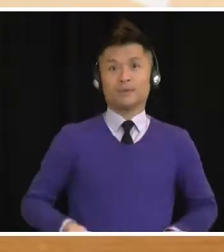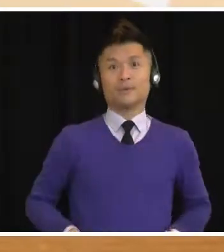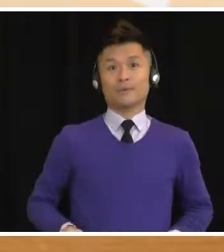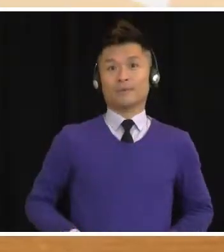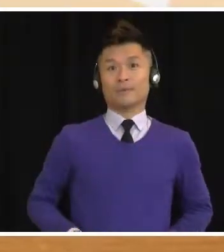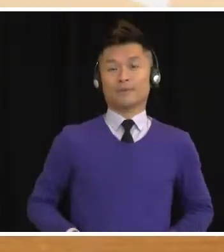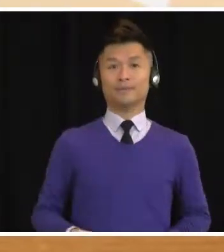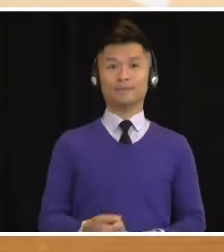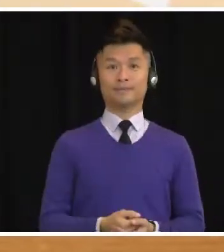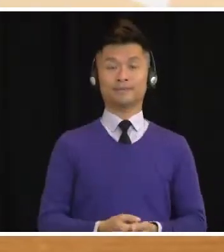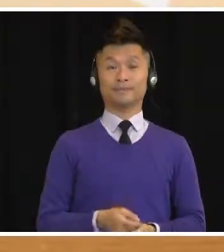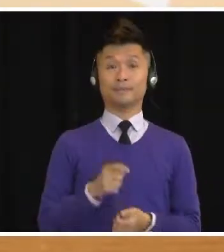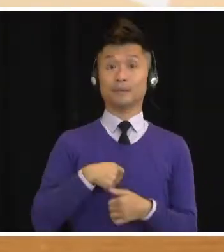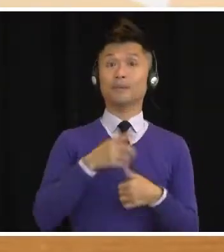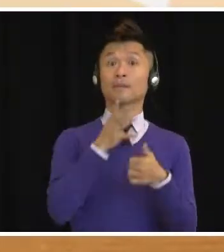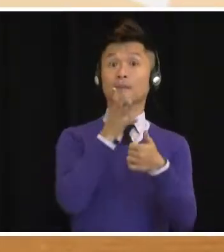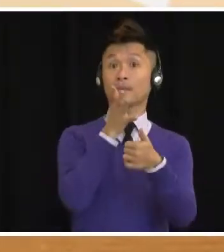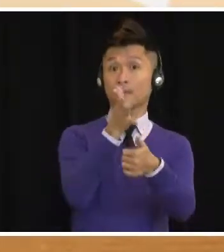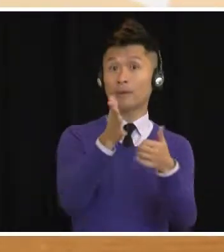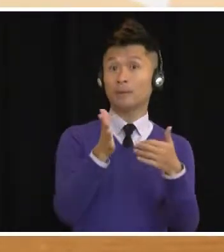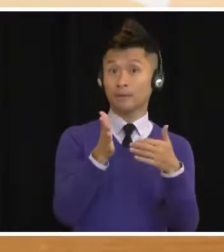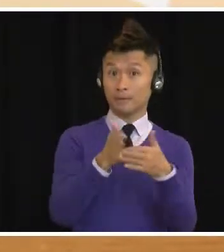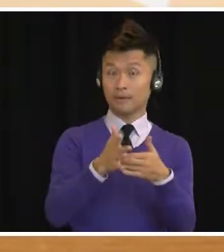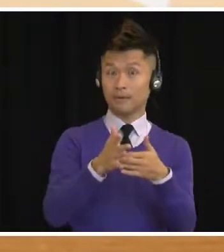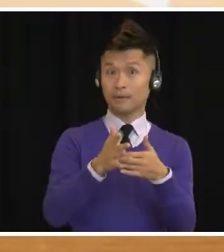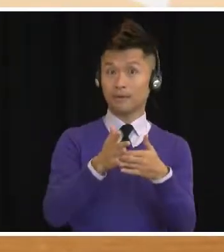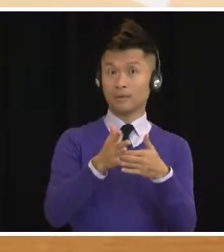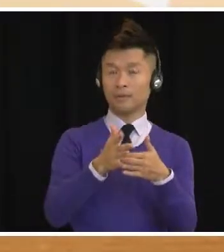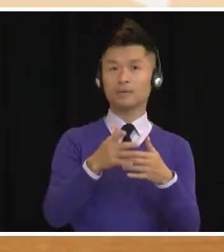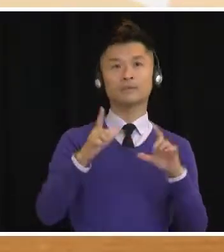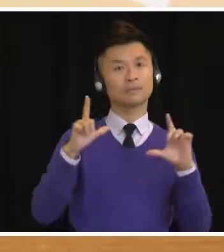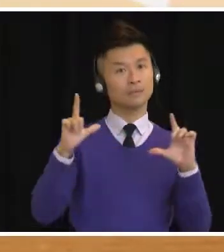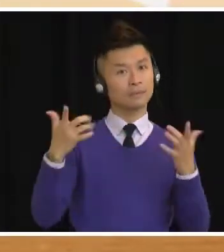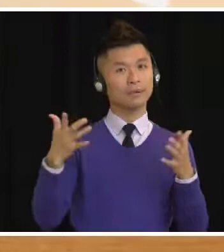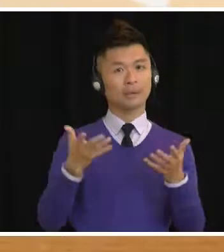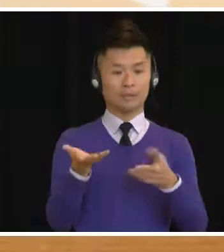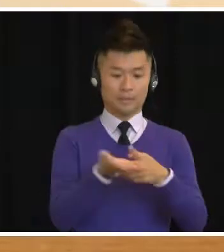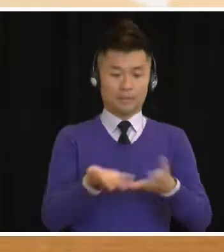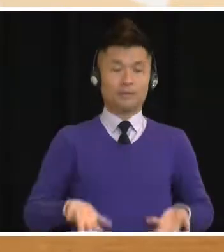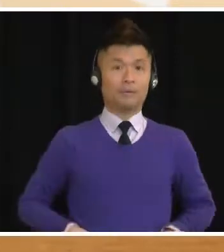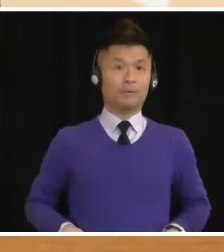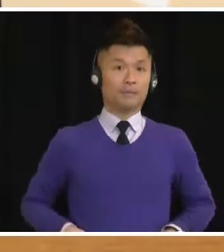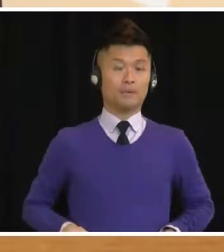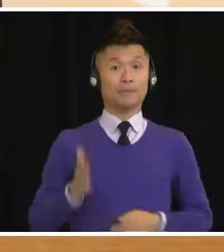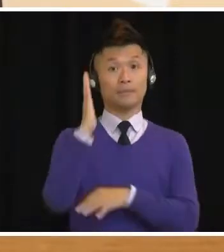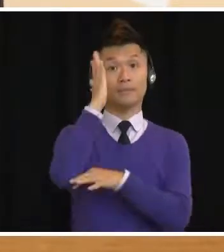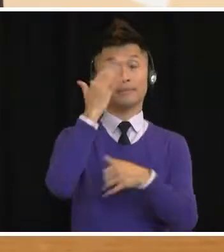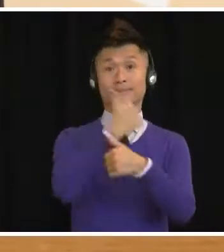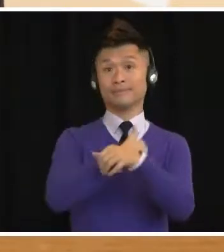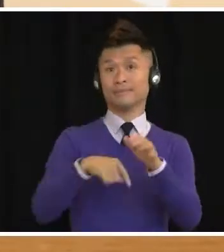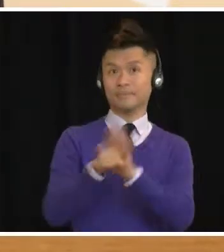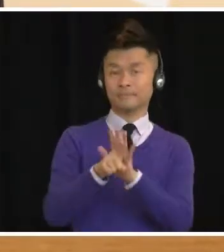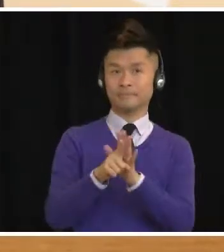members of the delegation to answering certain questions. So that will be a